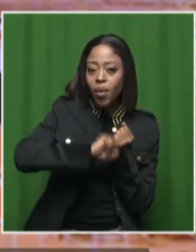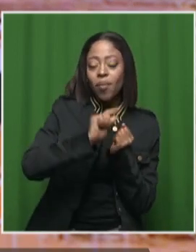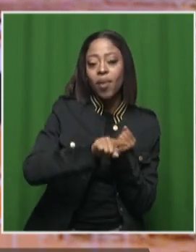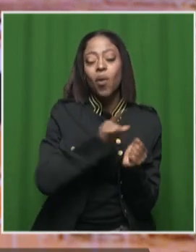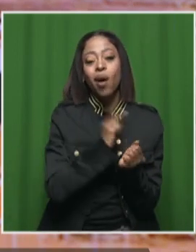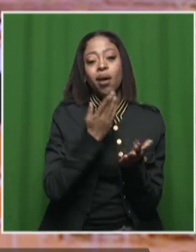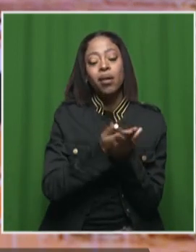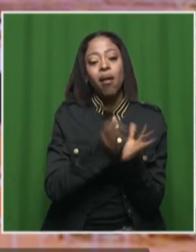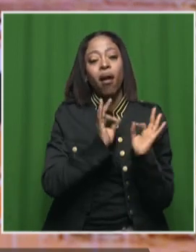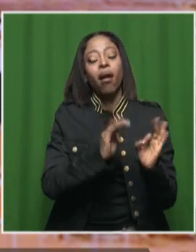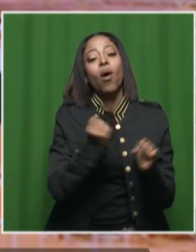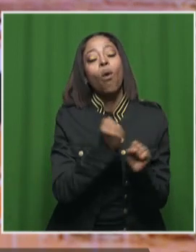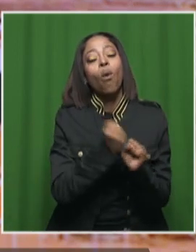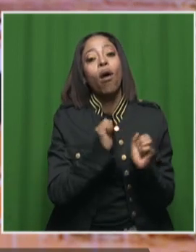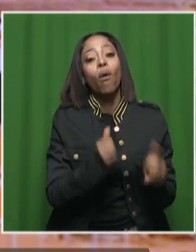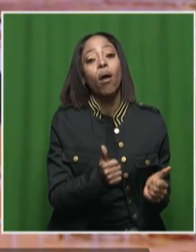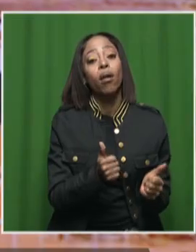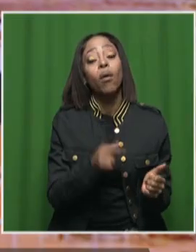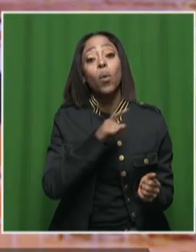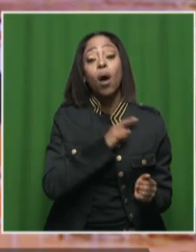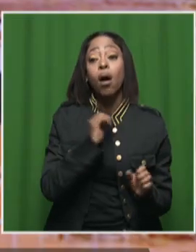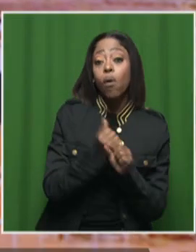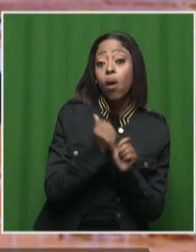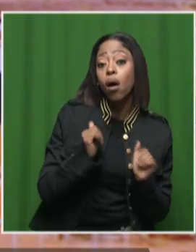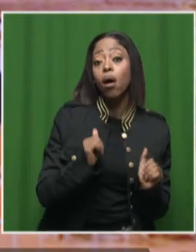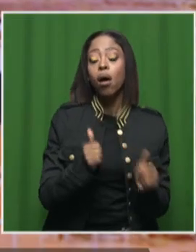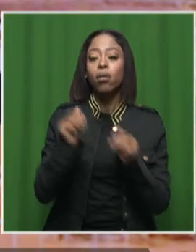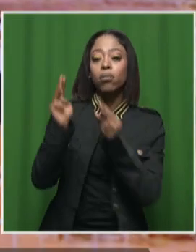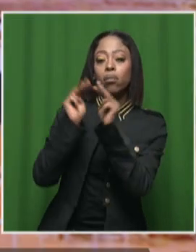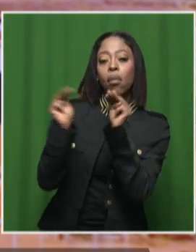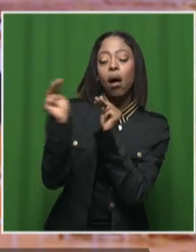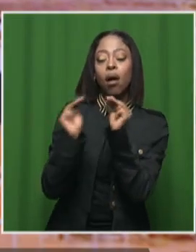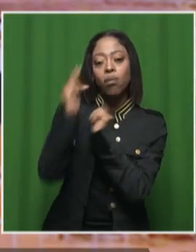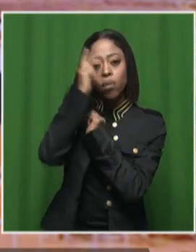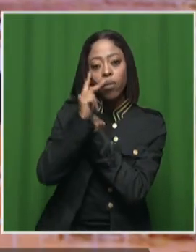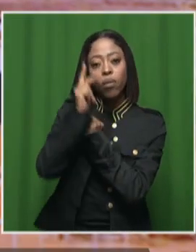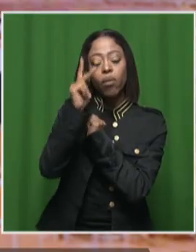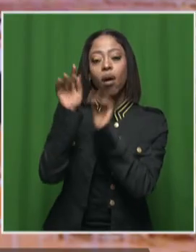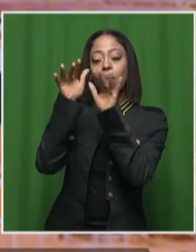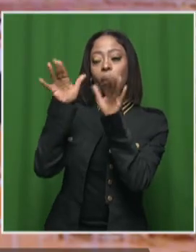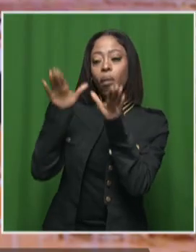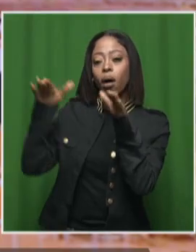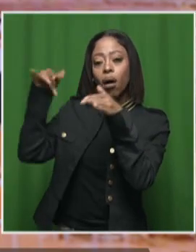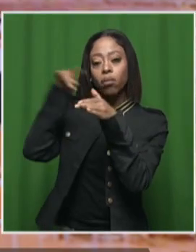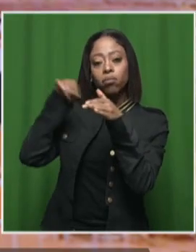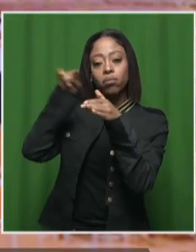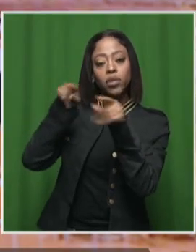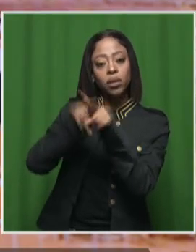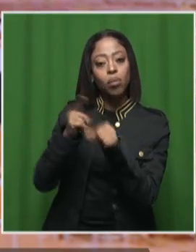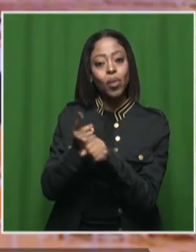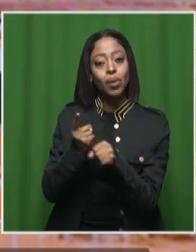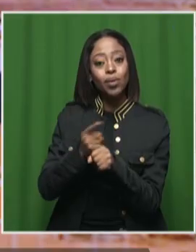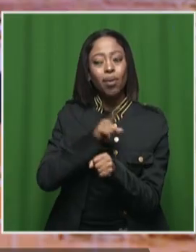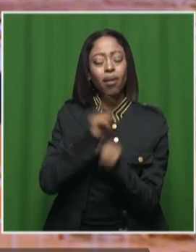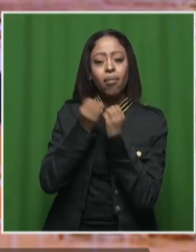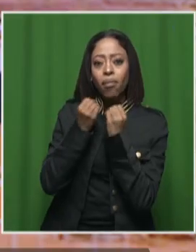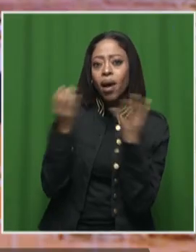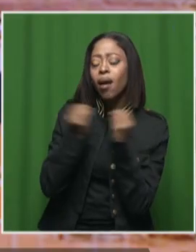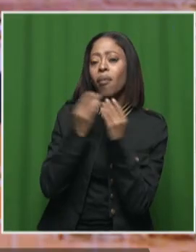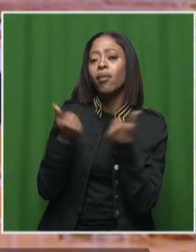this effective, because effective governance, professional public sector as well, there are lots of